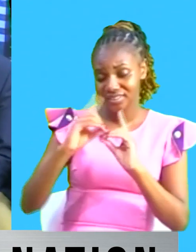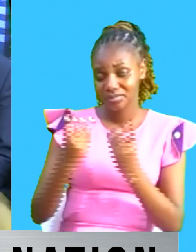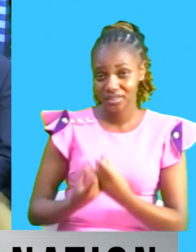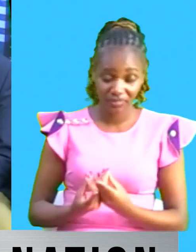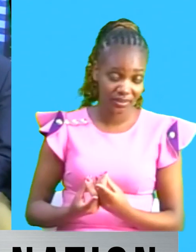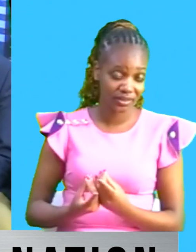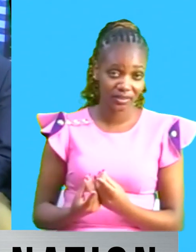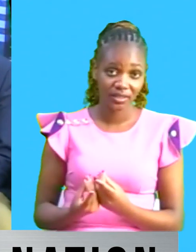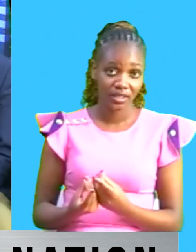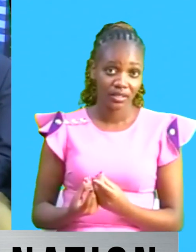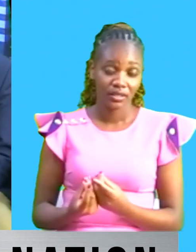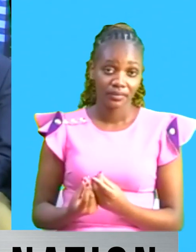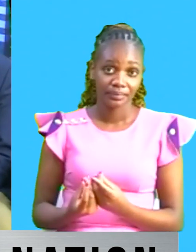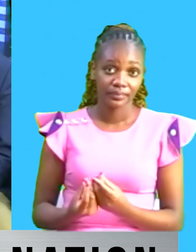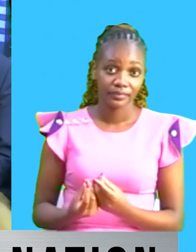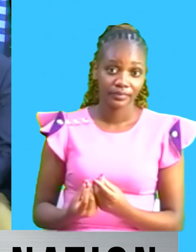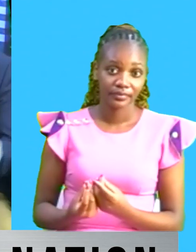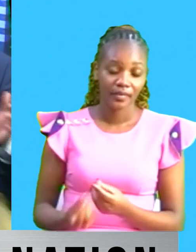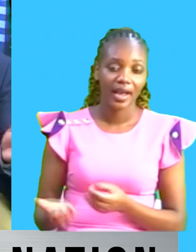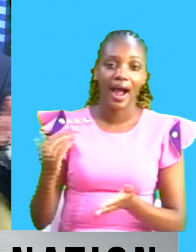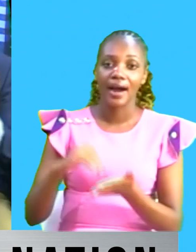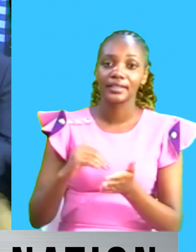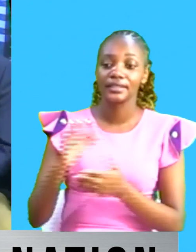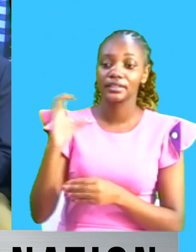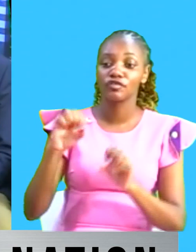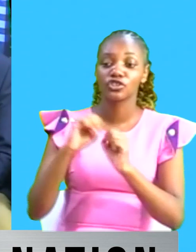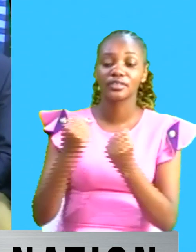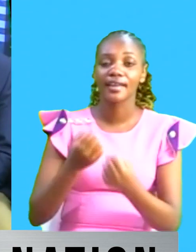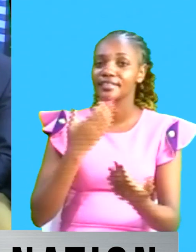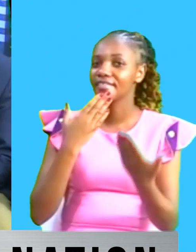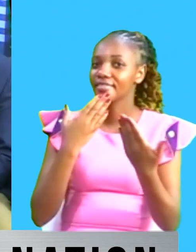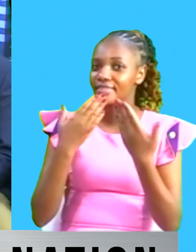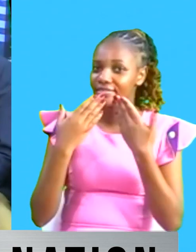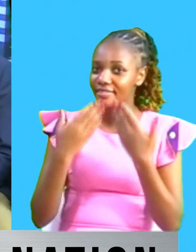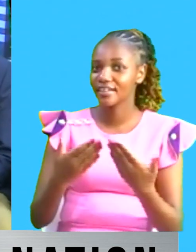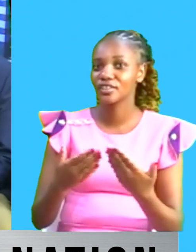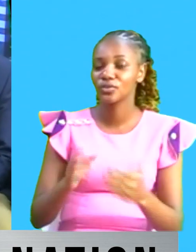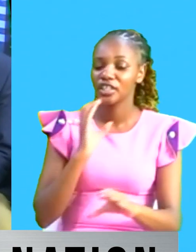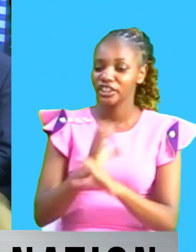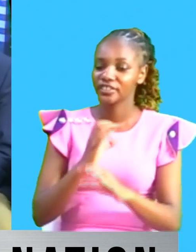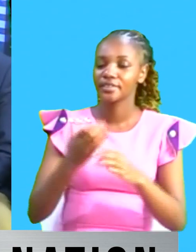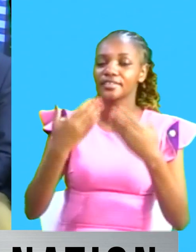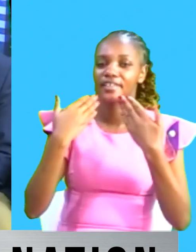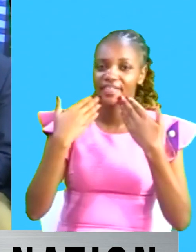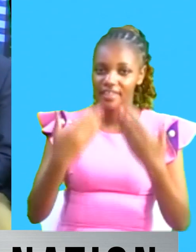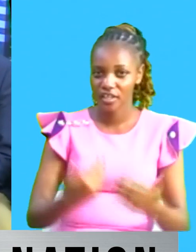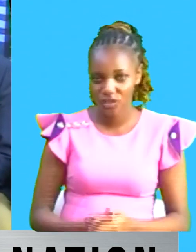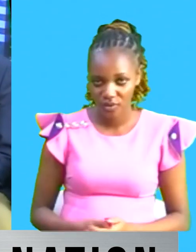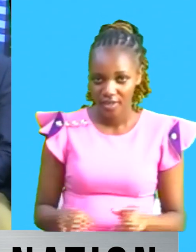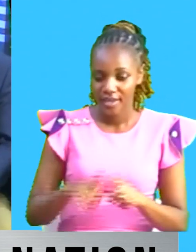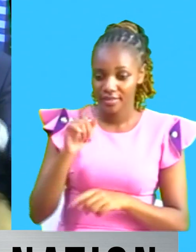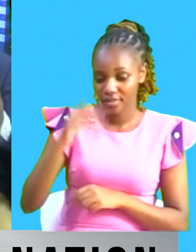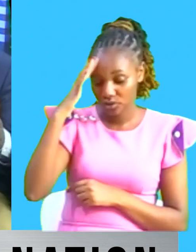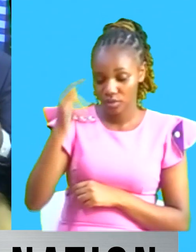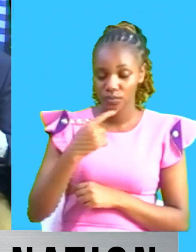unfortunate what's happening. And again, civil society, thank you for coming in. Church, thank you for coming in. And that's why we are saying that